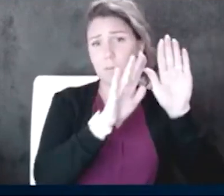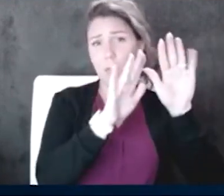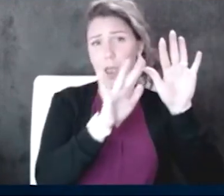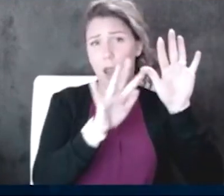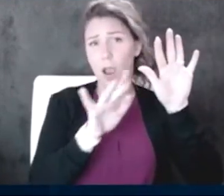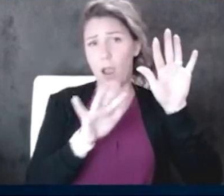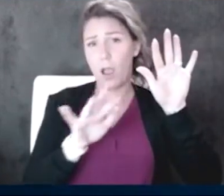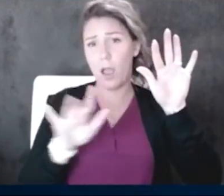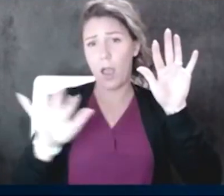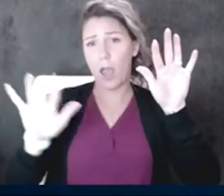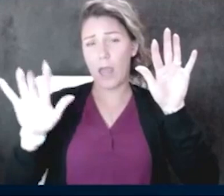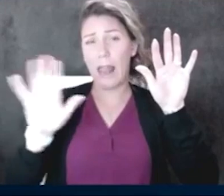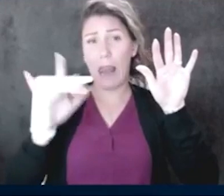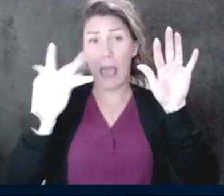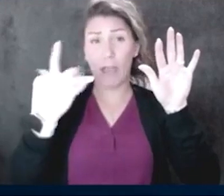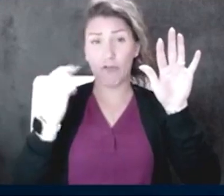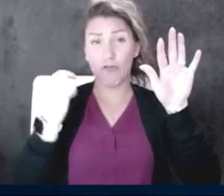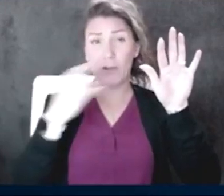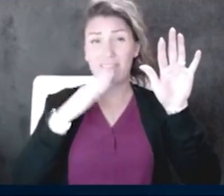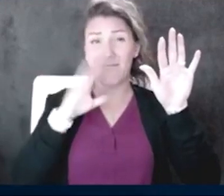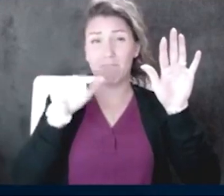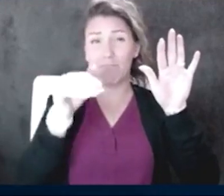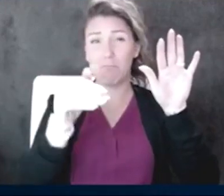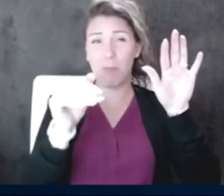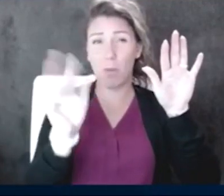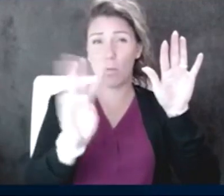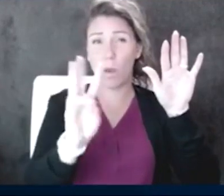Midwest and in the South. And go to the next one.